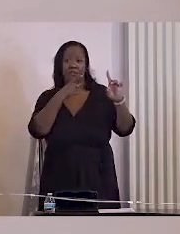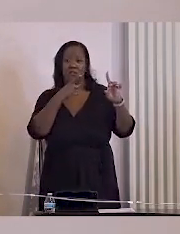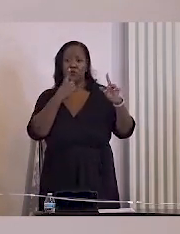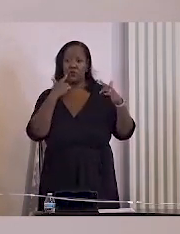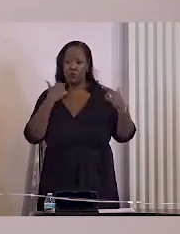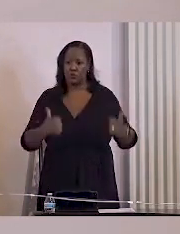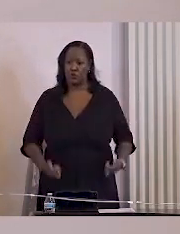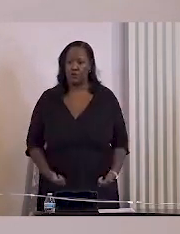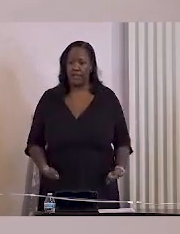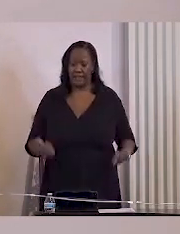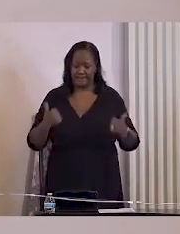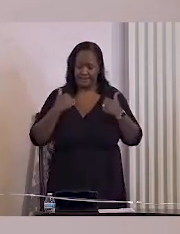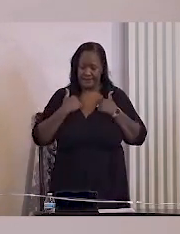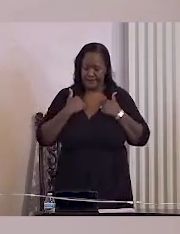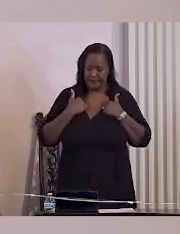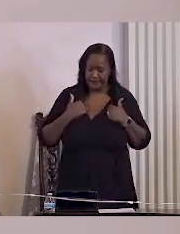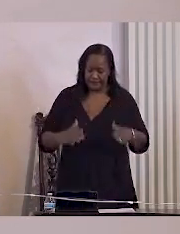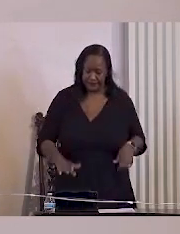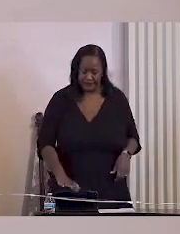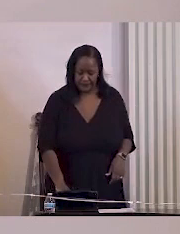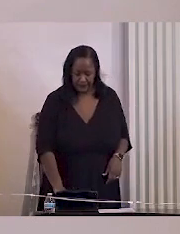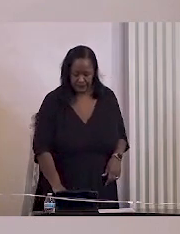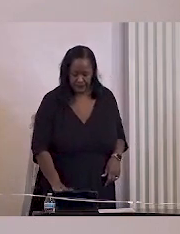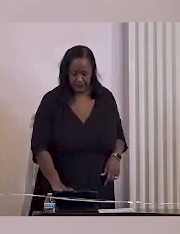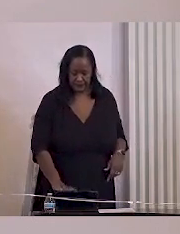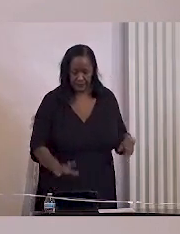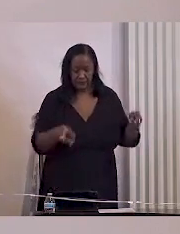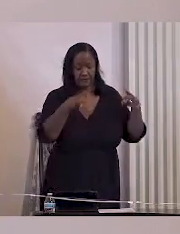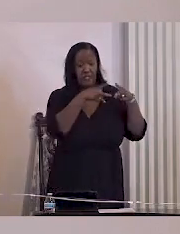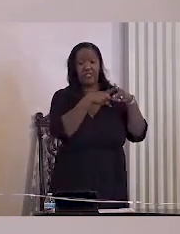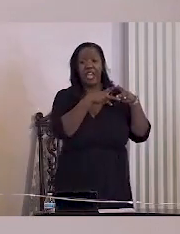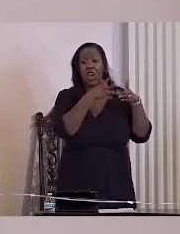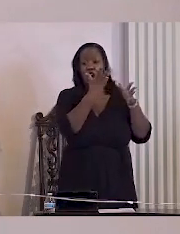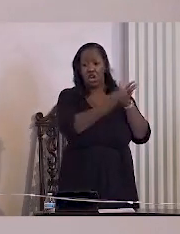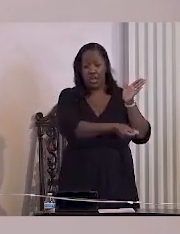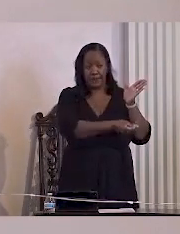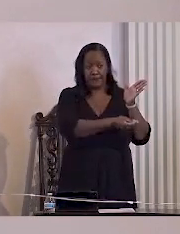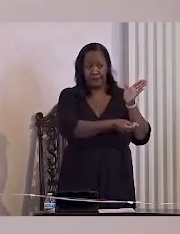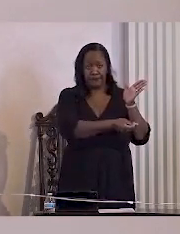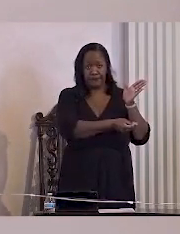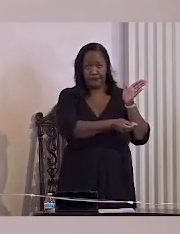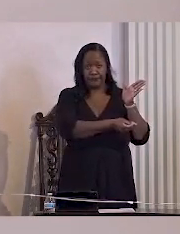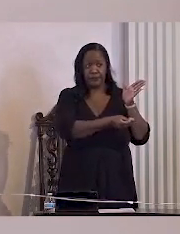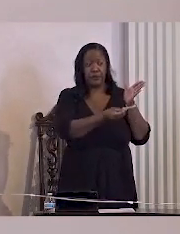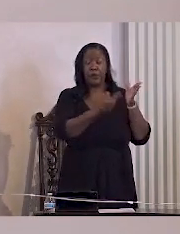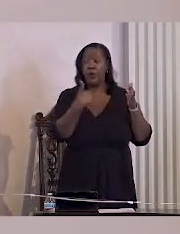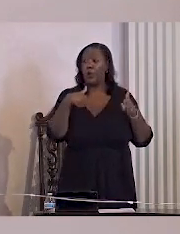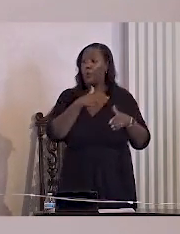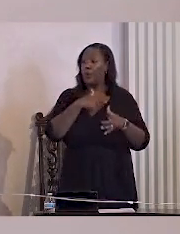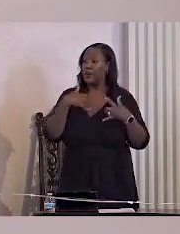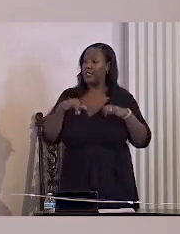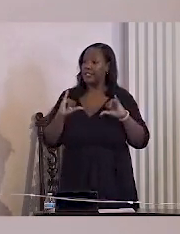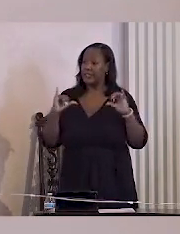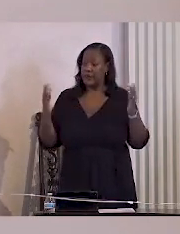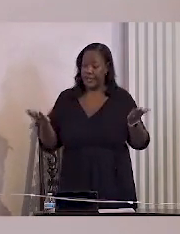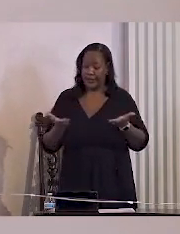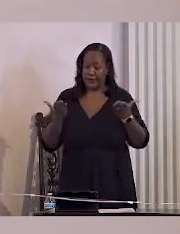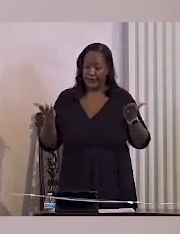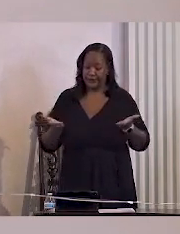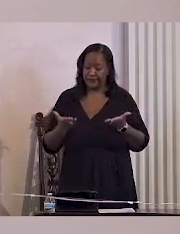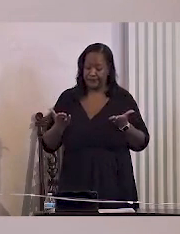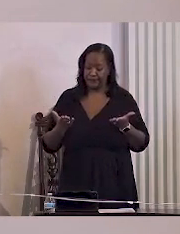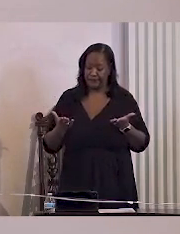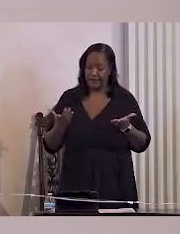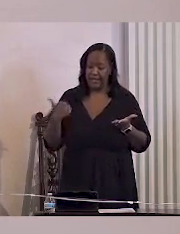to survive. Nex and Ryan are gone. We are still here.